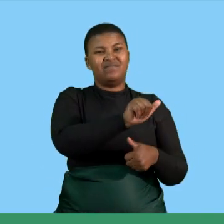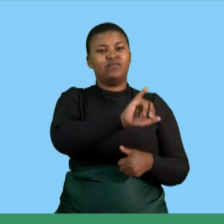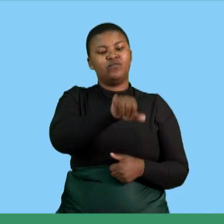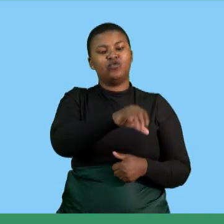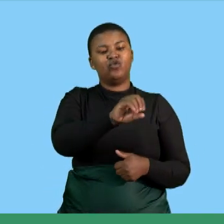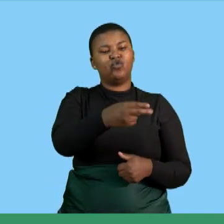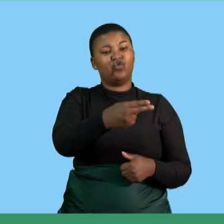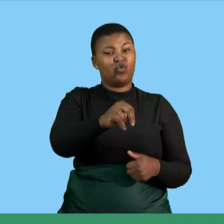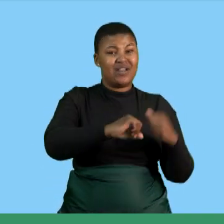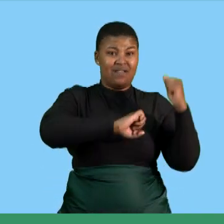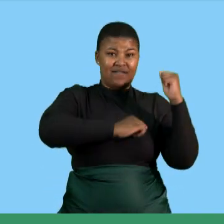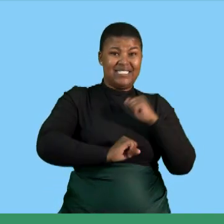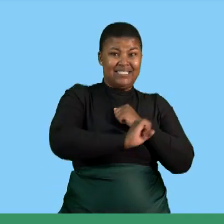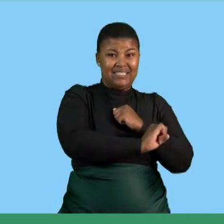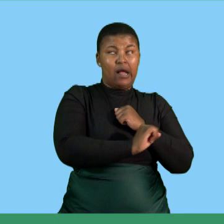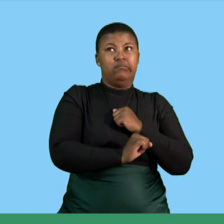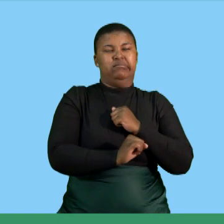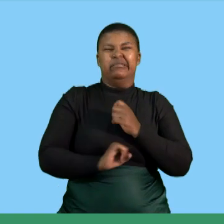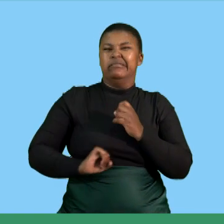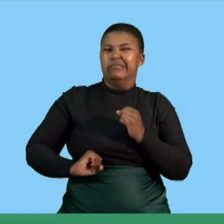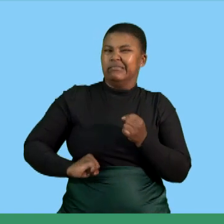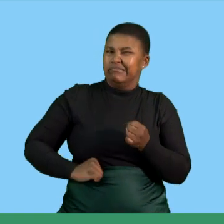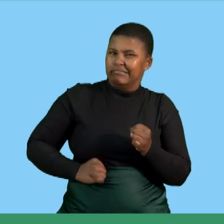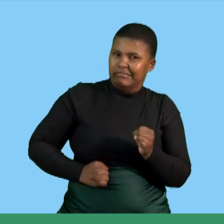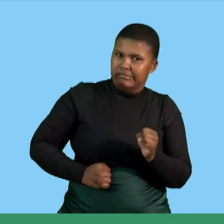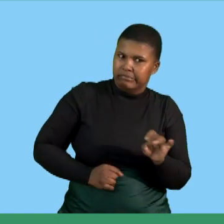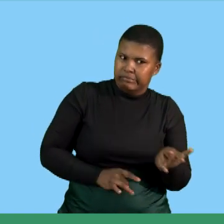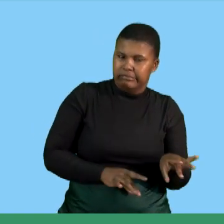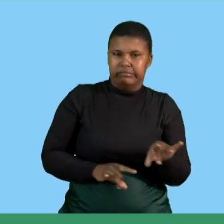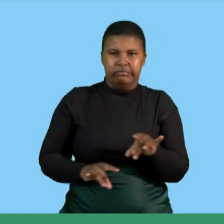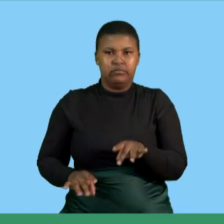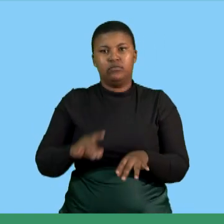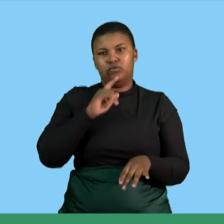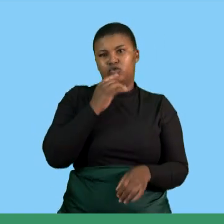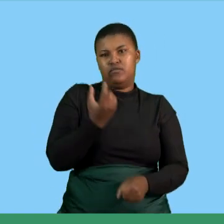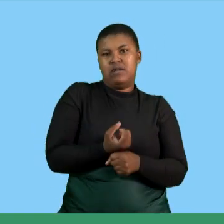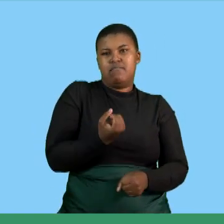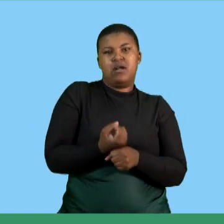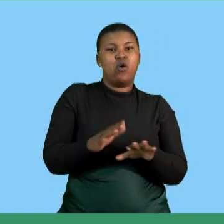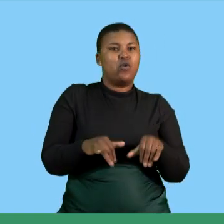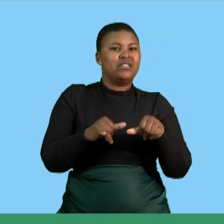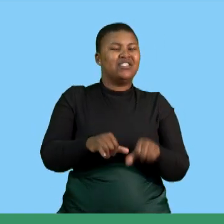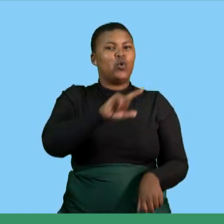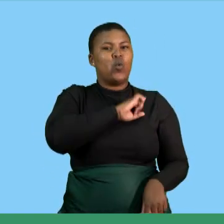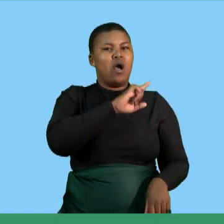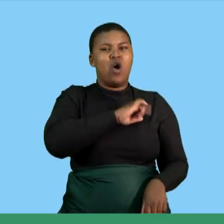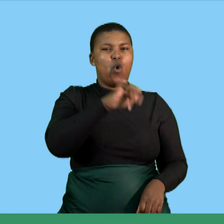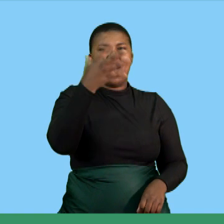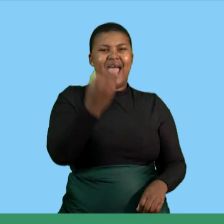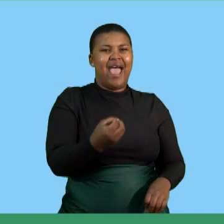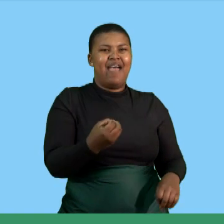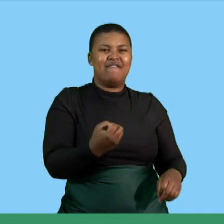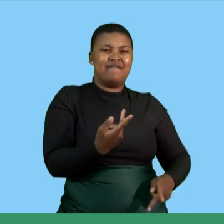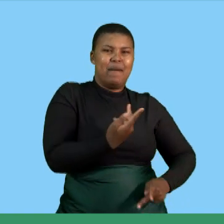A, John's factory is struggling to continue production as there is a shortage